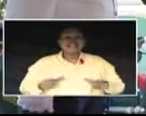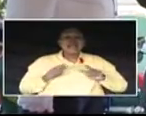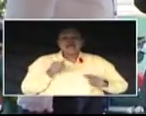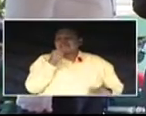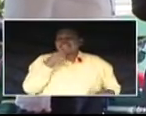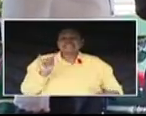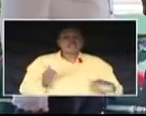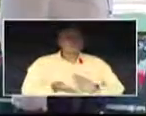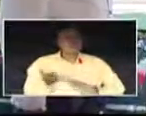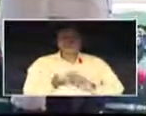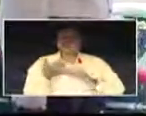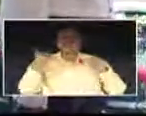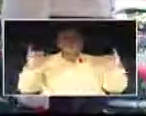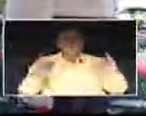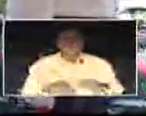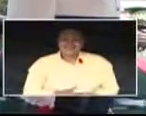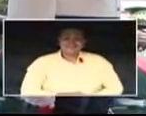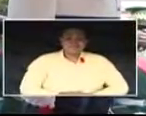concert.